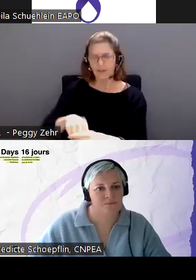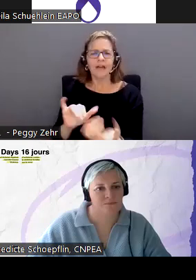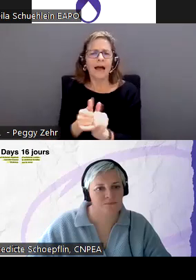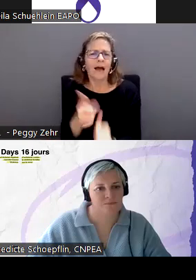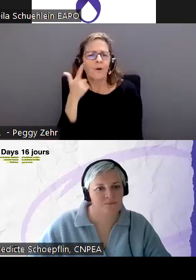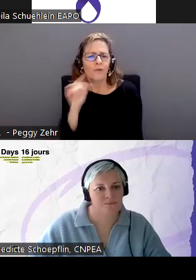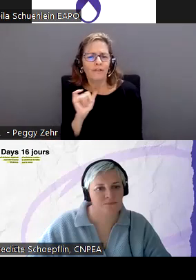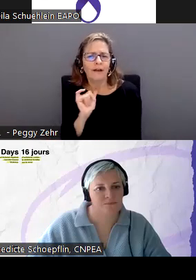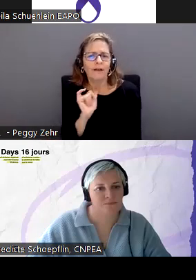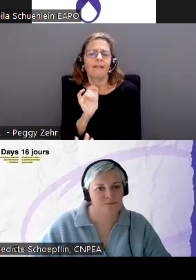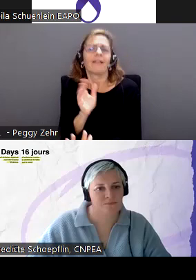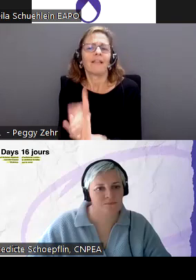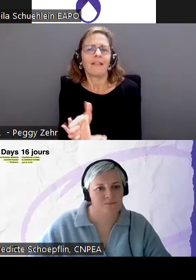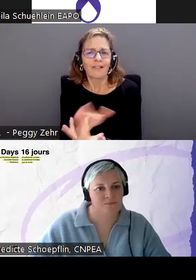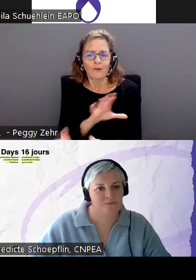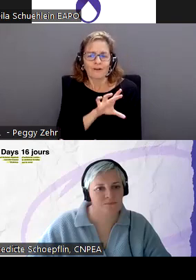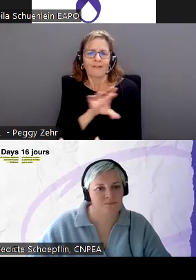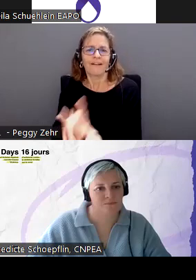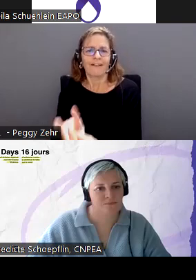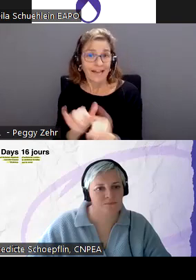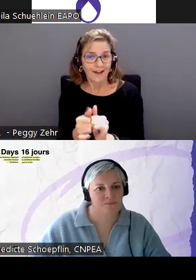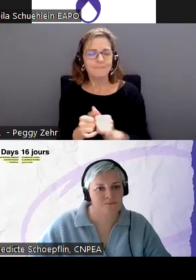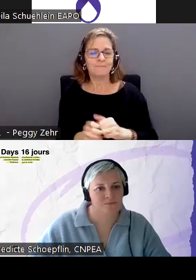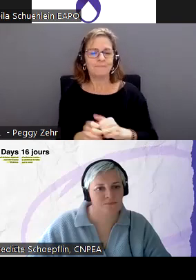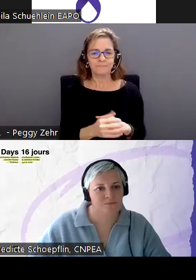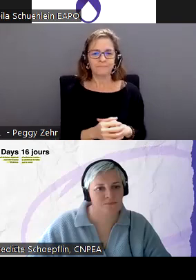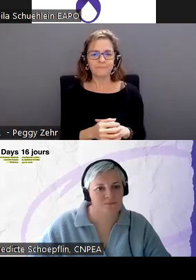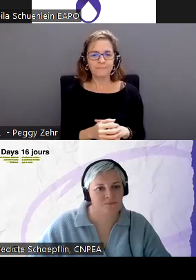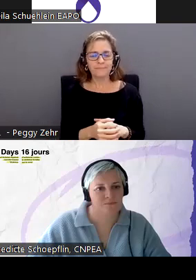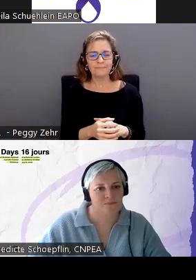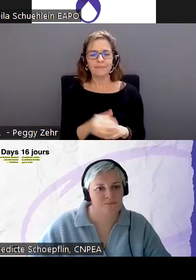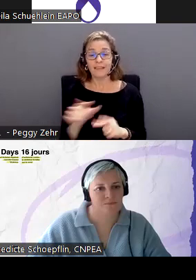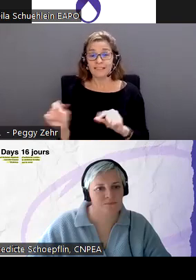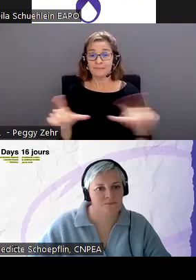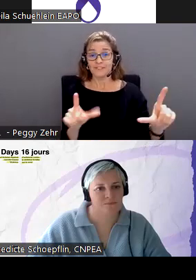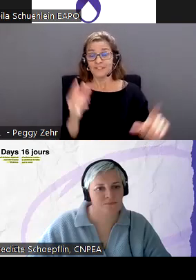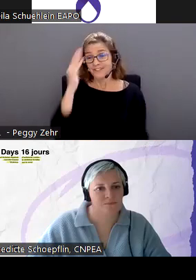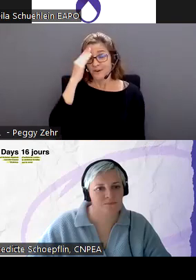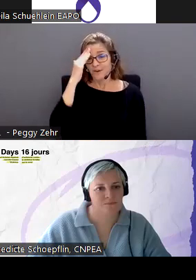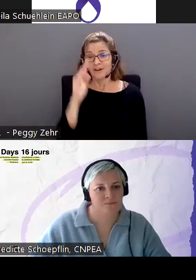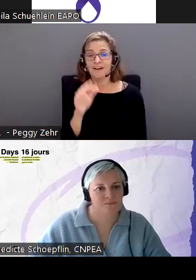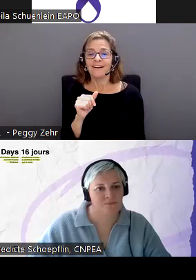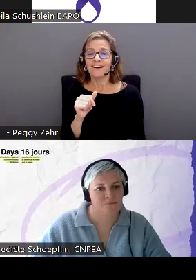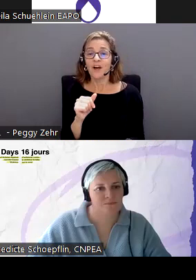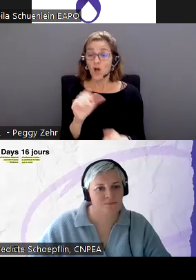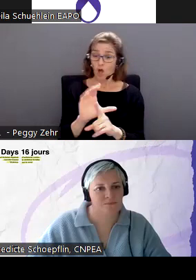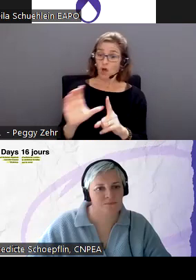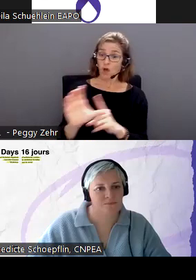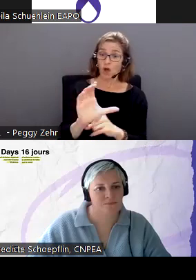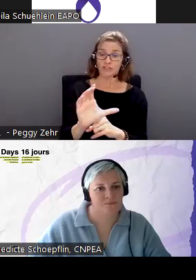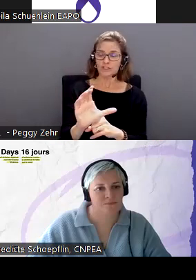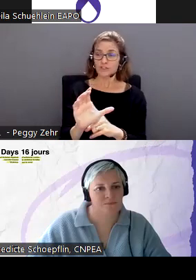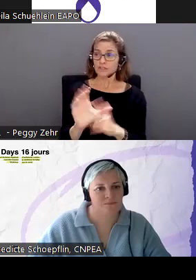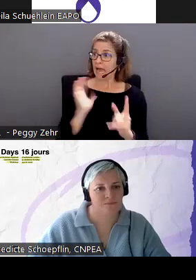I think it's really important just to remind ourselves that about this idea, right? That culture is to humans as water is to fish. It's